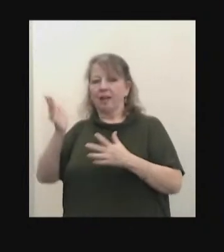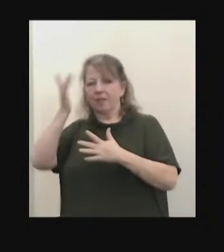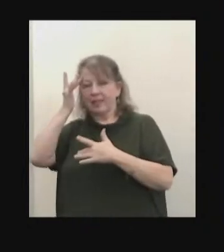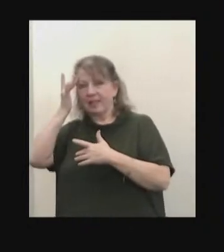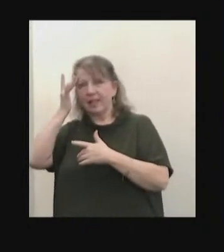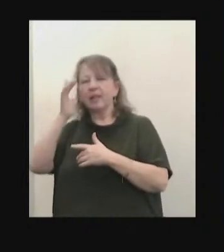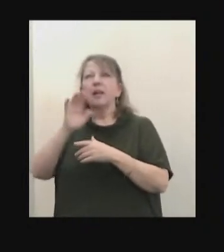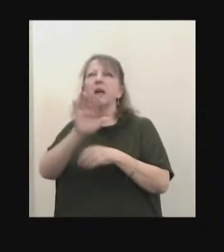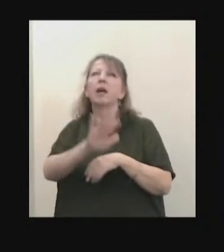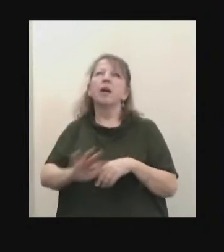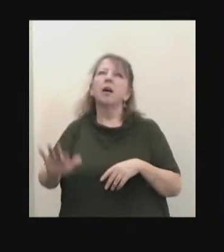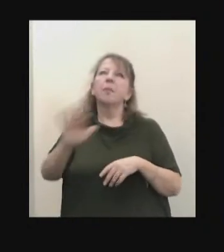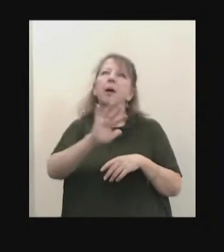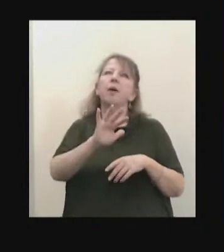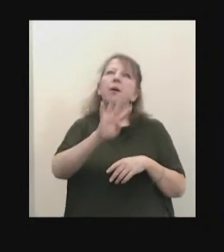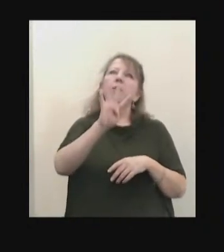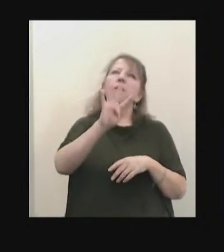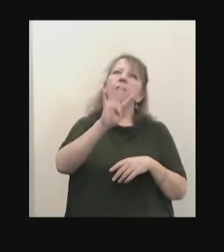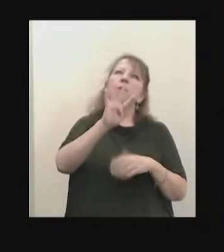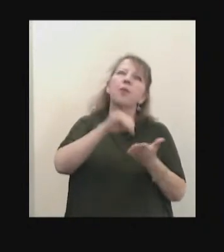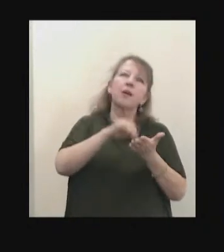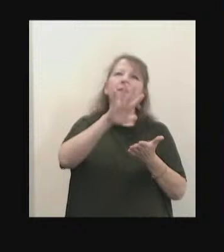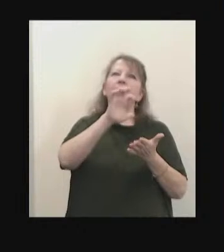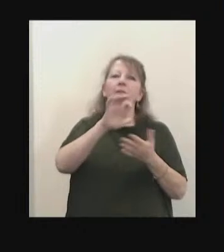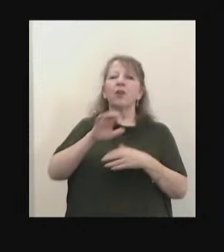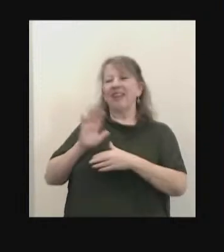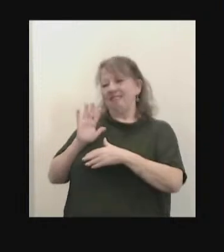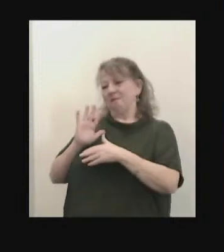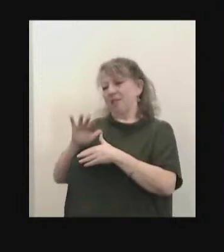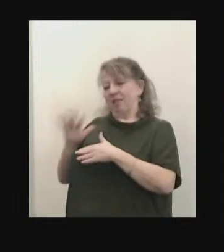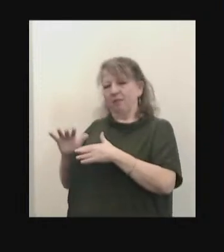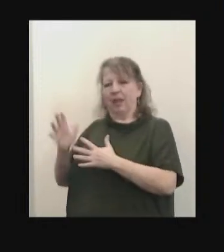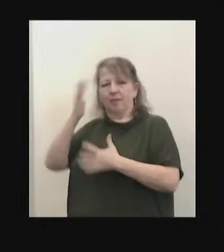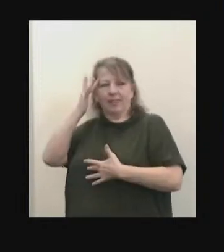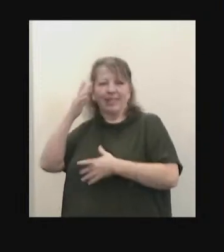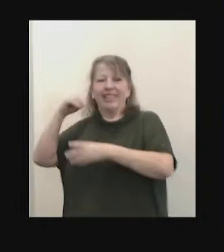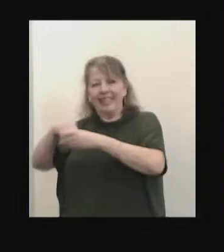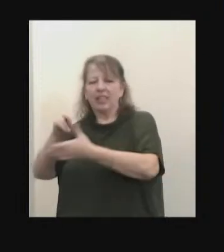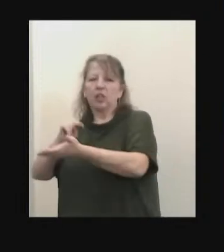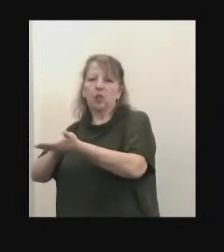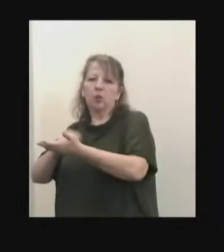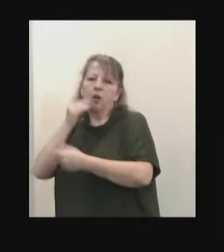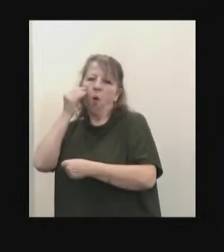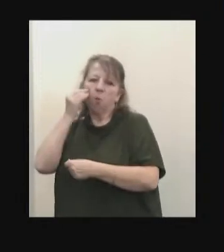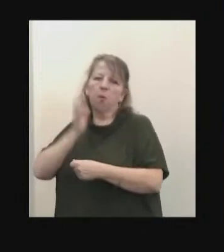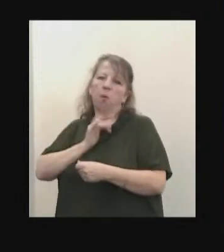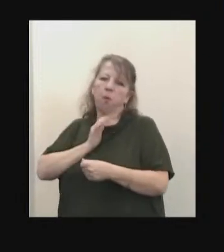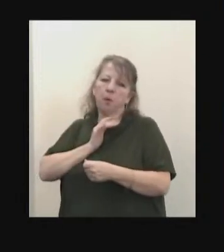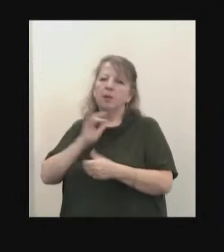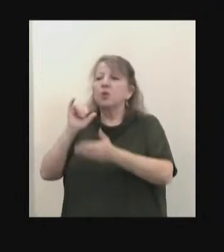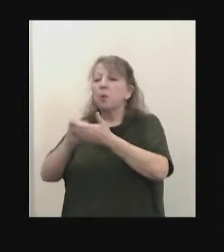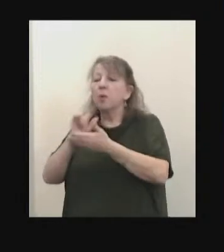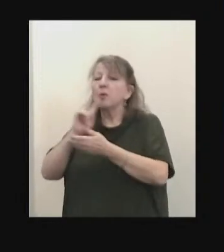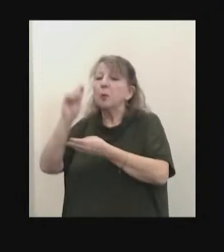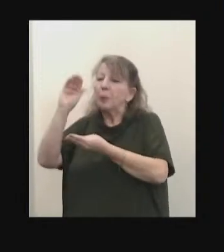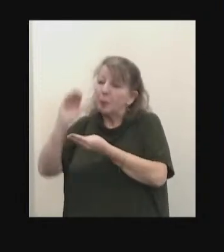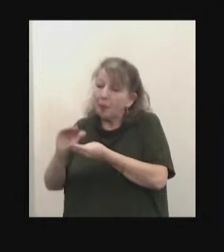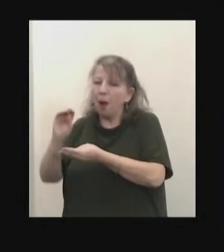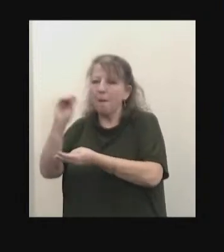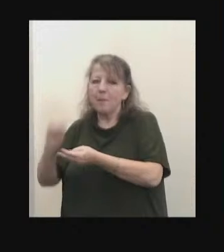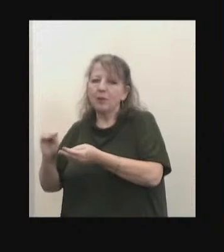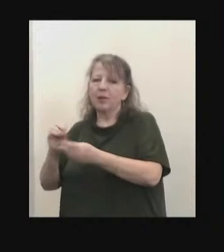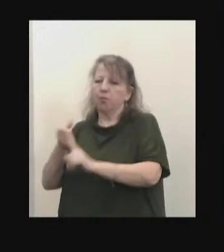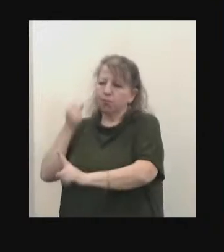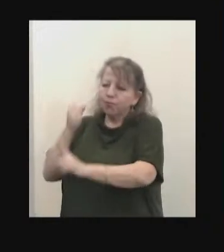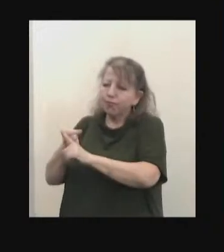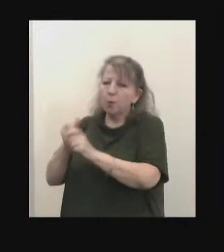about 4,500 nursing home residents. So it's a very, very small number, a very, very small percentage